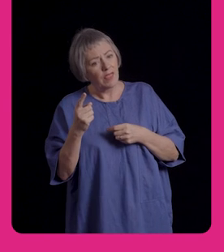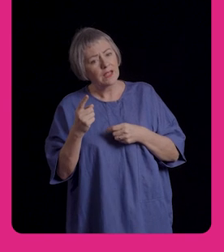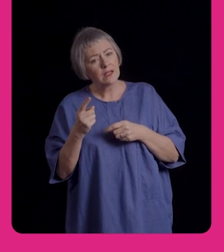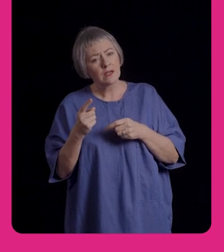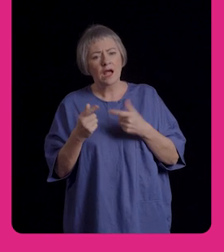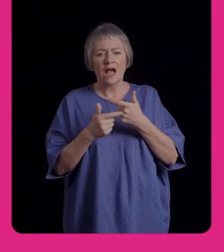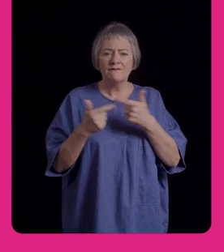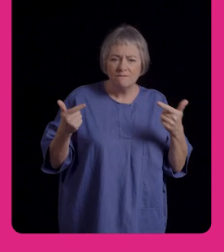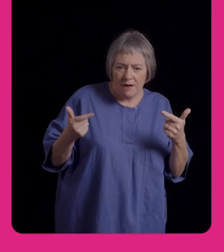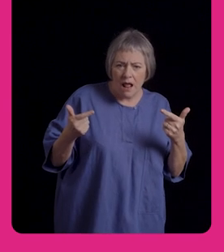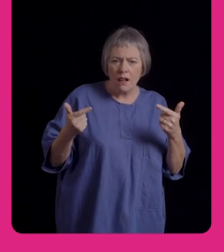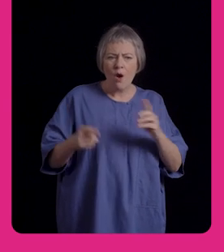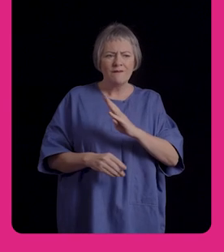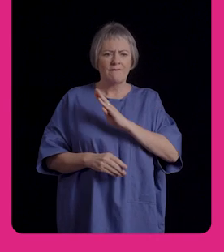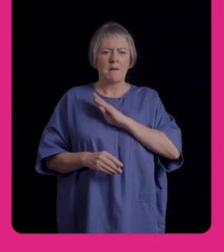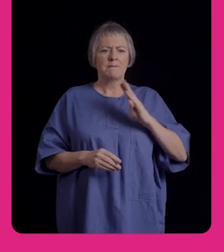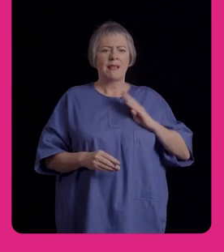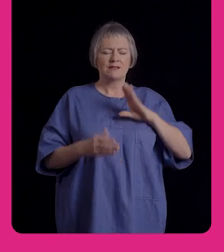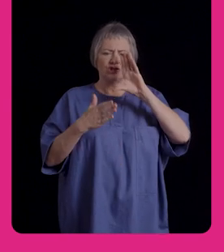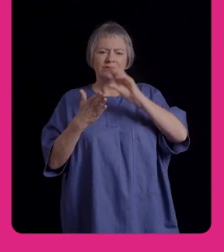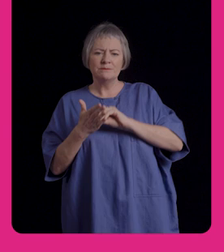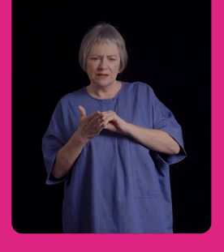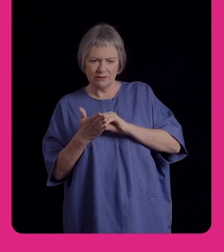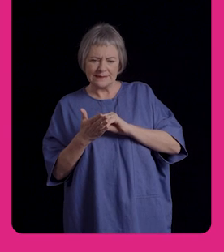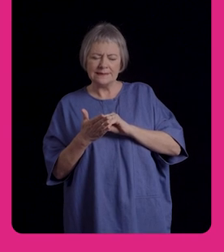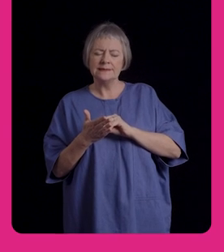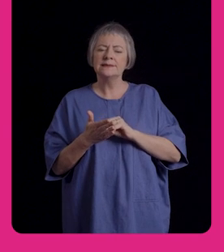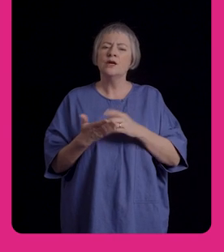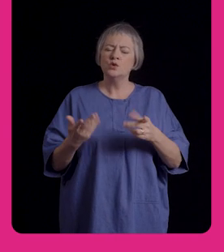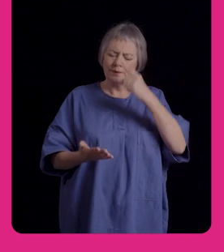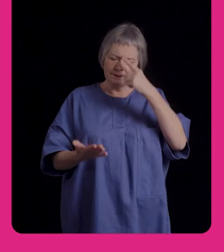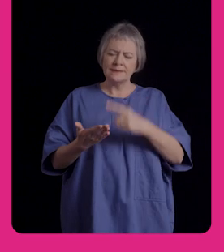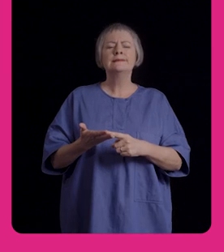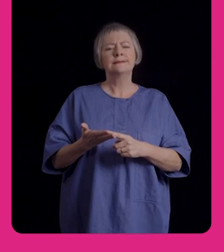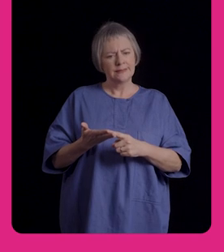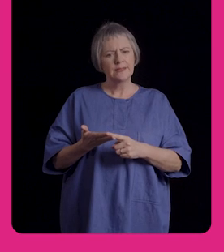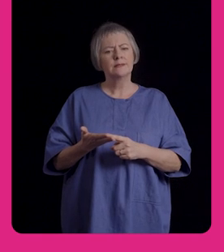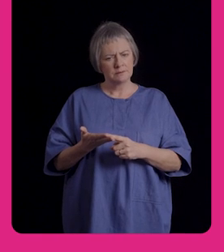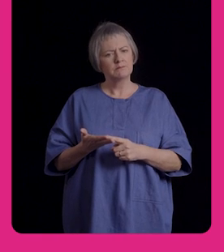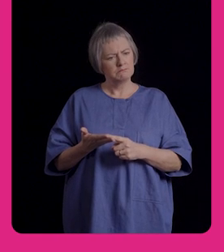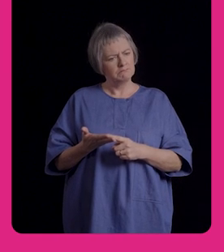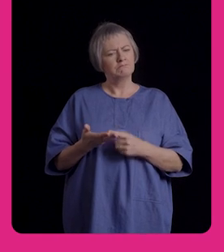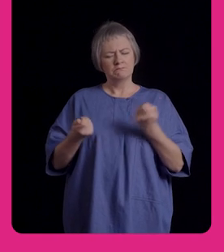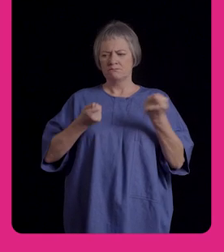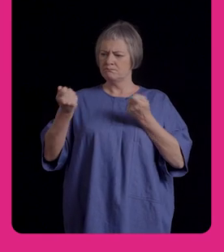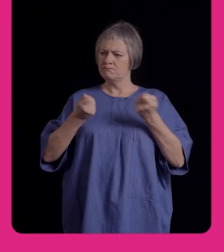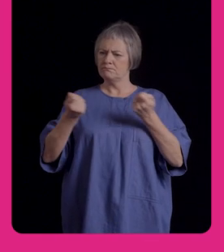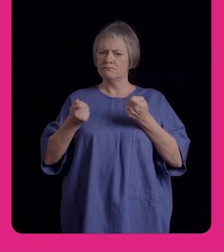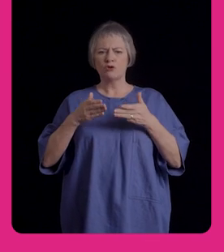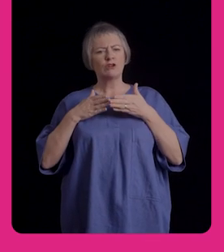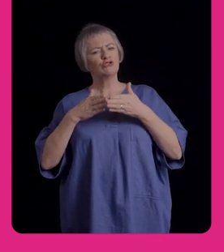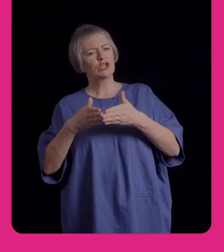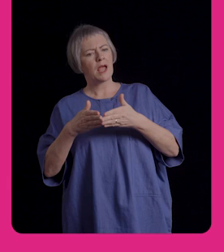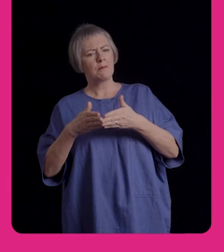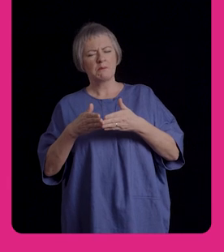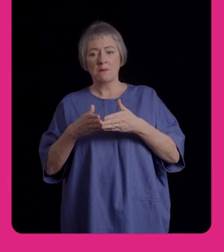lot of war game military experience. And I think that you decide that it's like, it's a very inefficiently run ship. Like